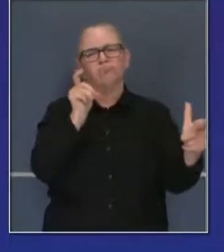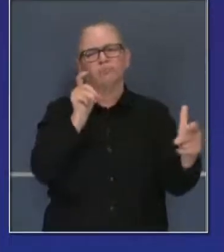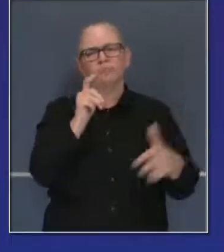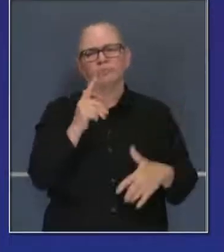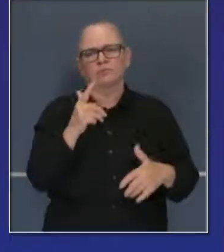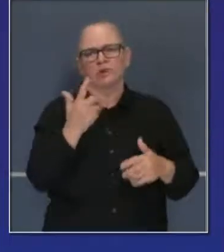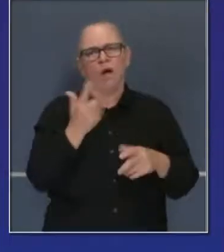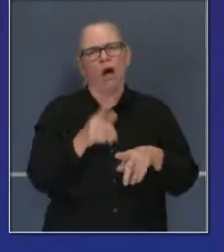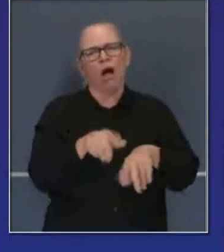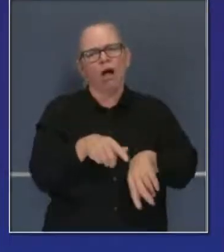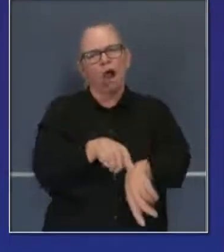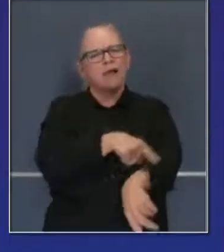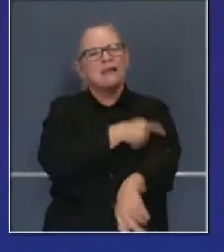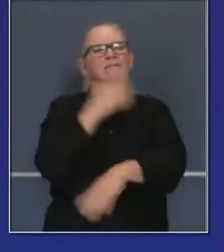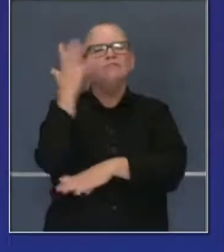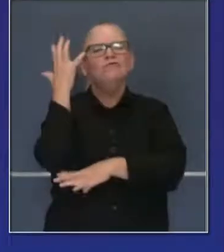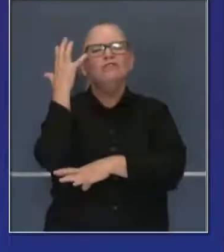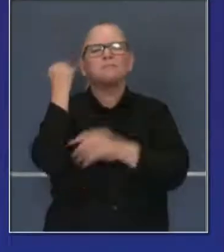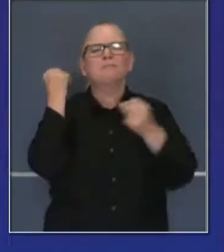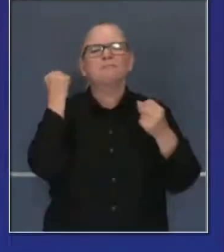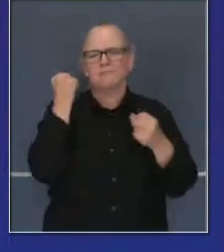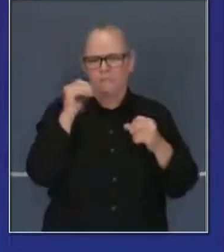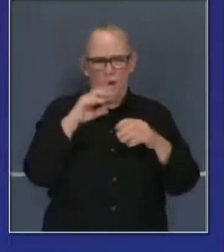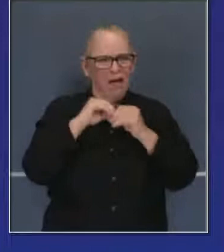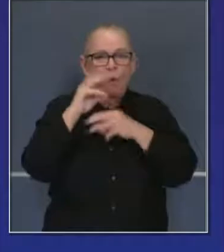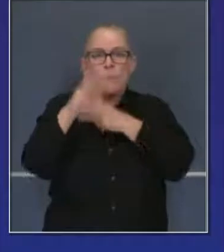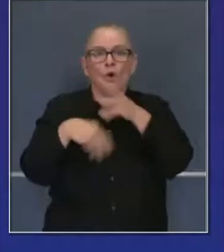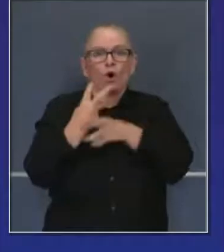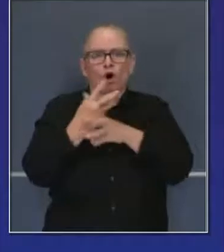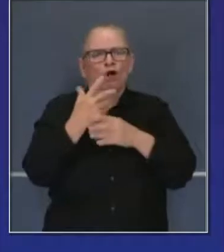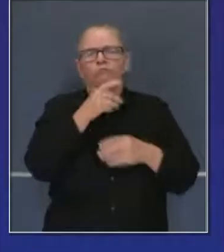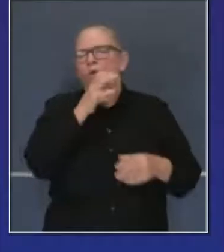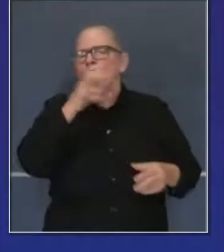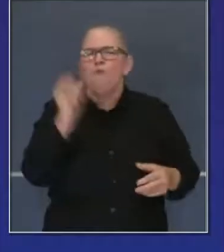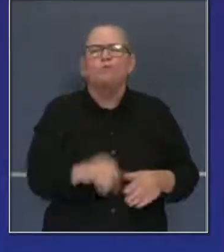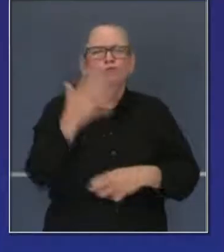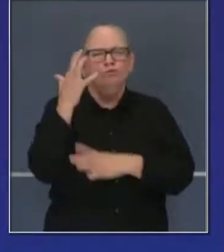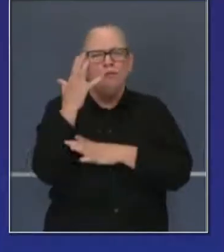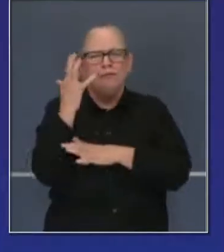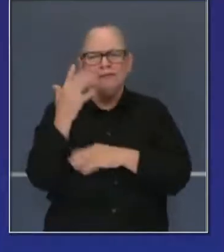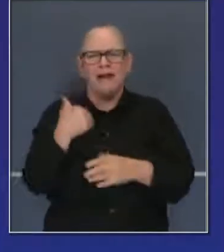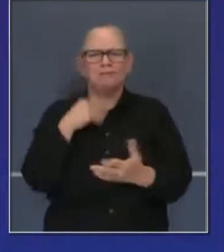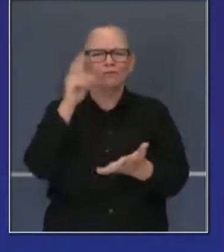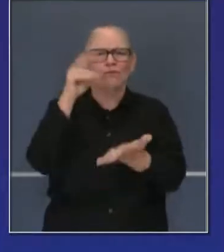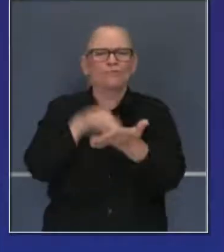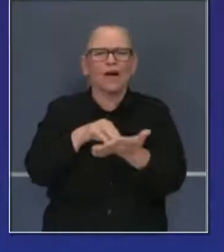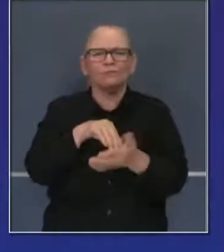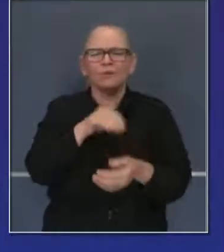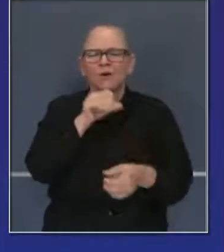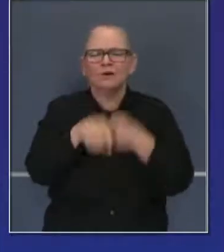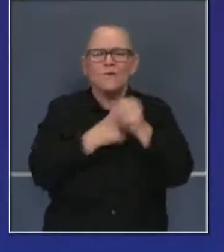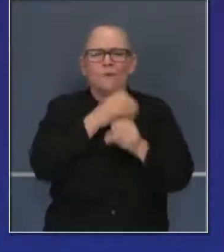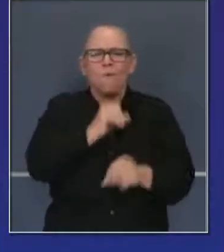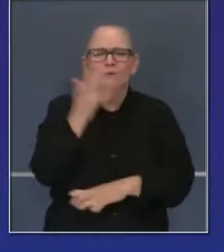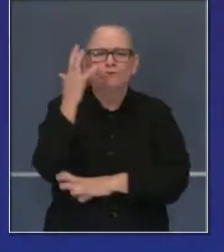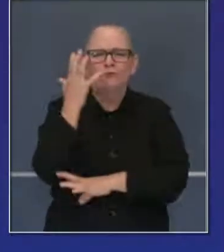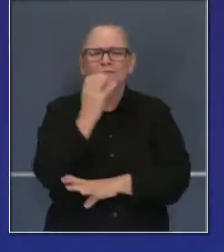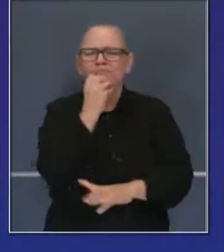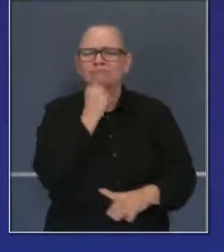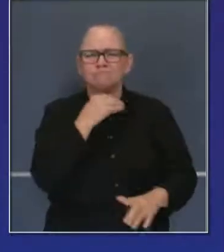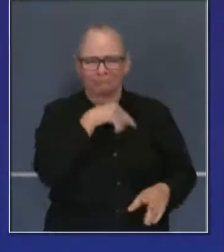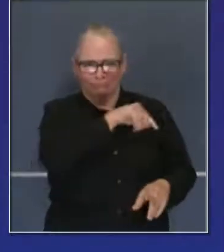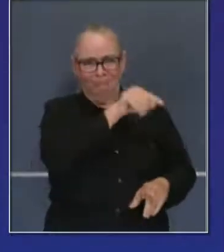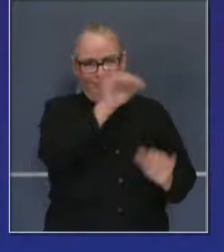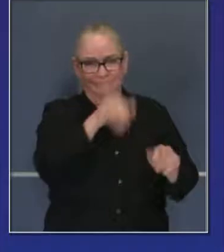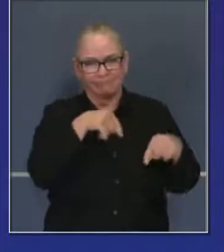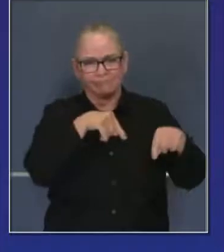trees on the planet, trees that go back, in some cases, 2,000 years. These majestic redwoods, in